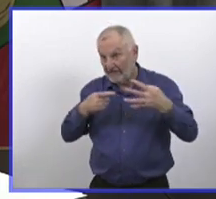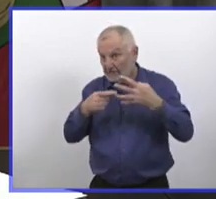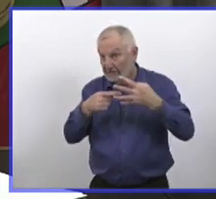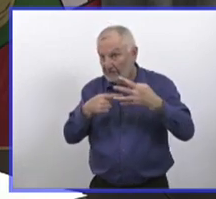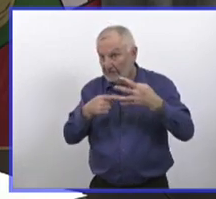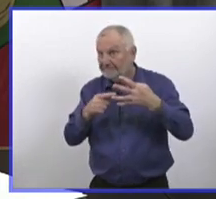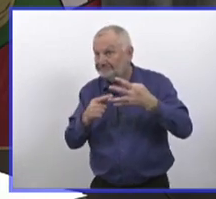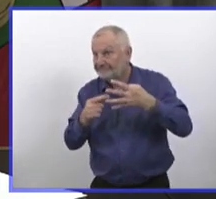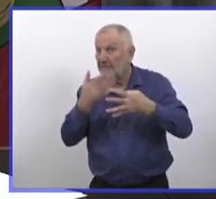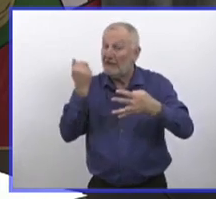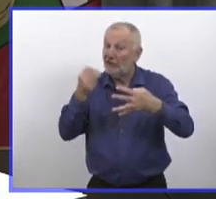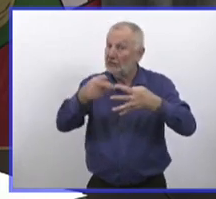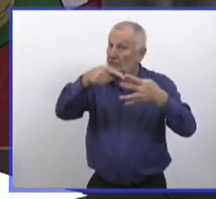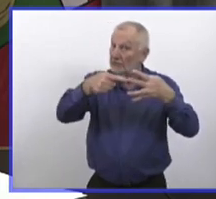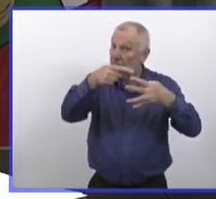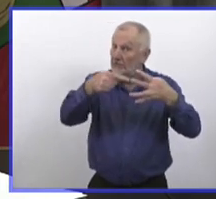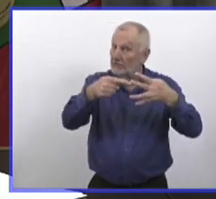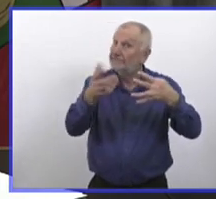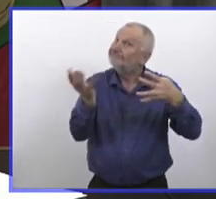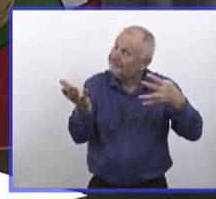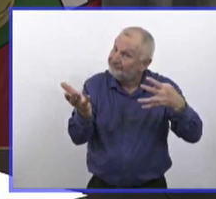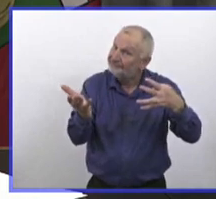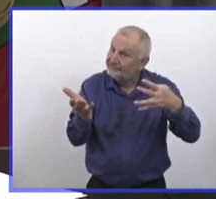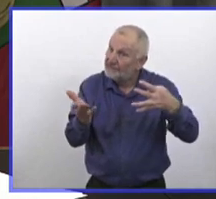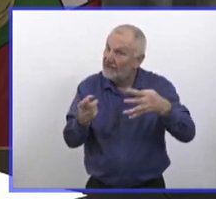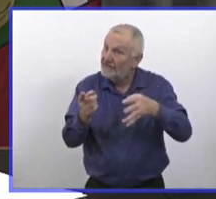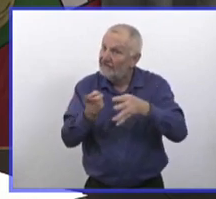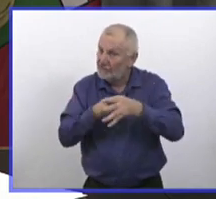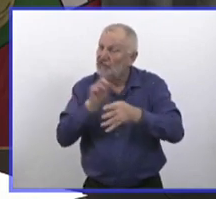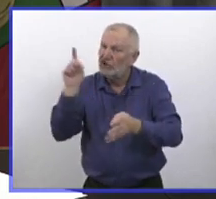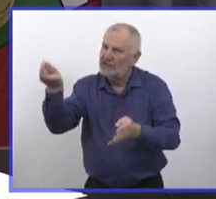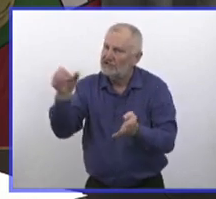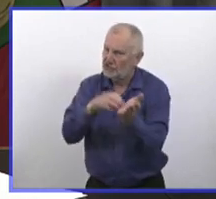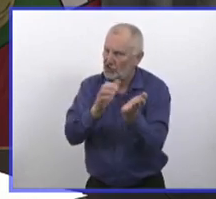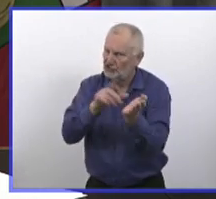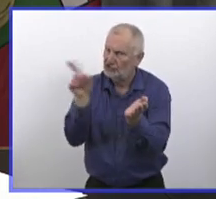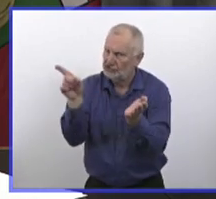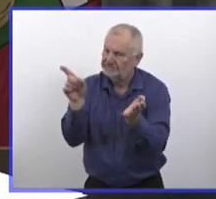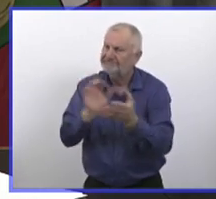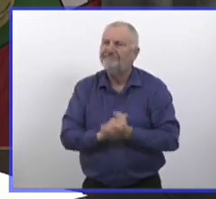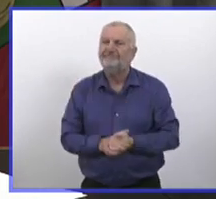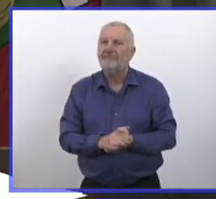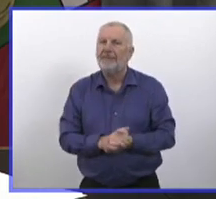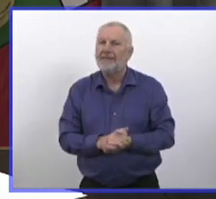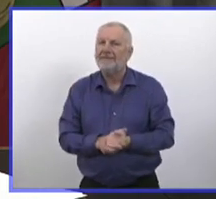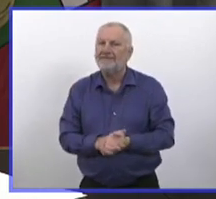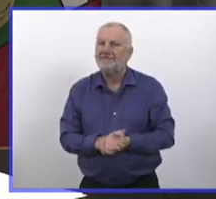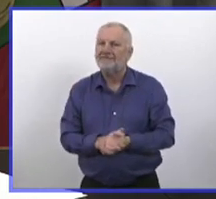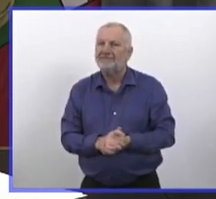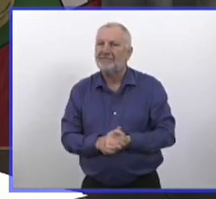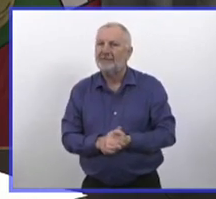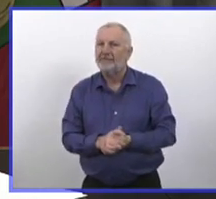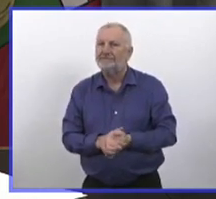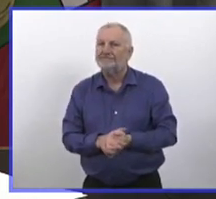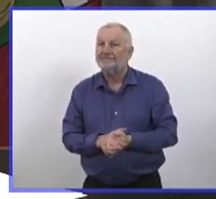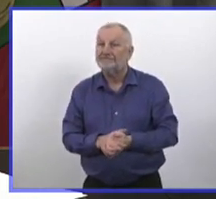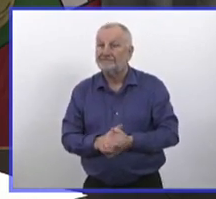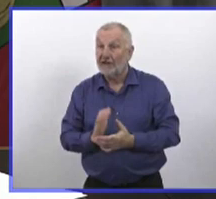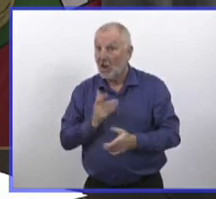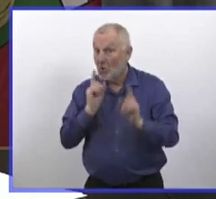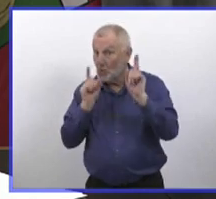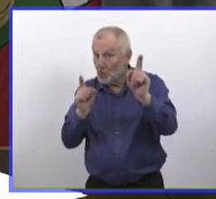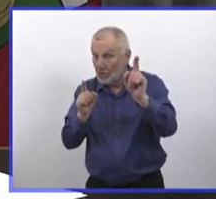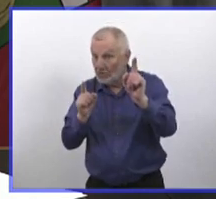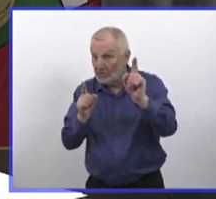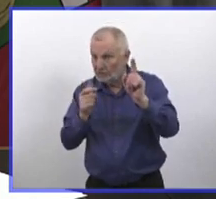provider. So the intent there is really just to, where we're able to provide